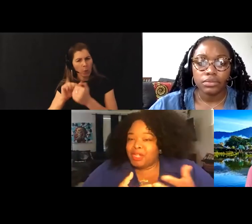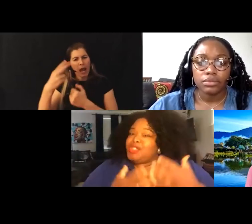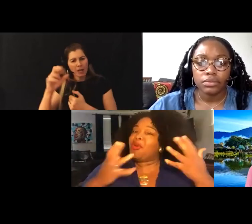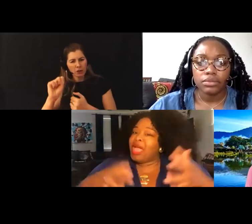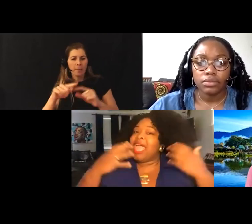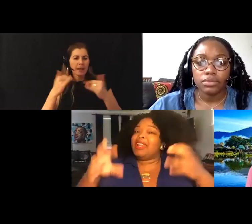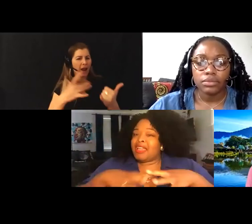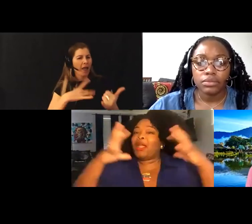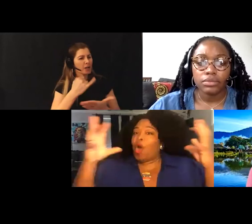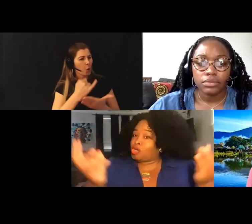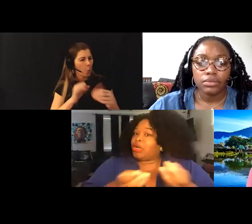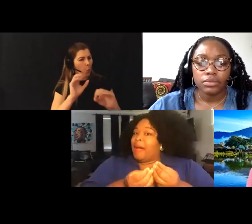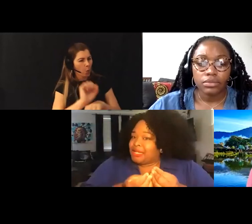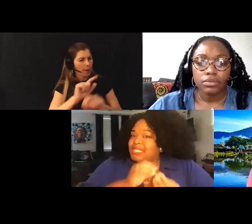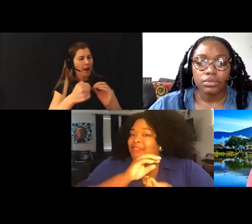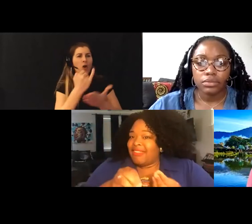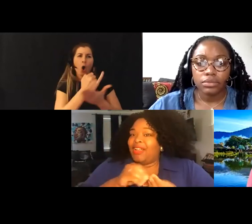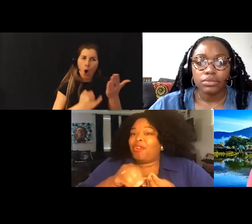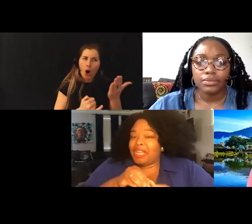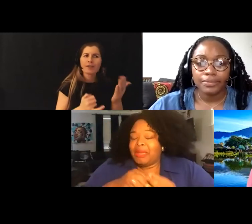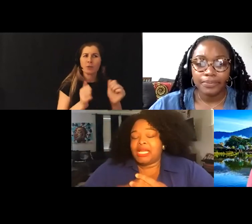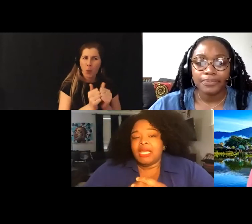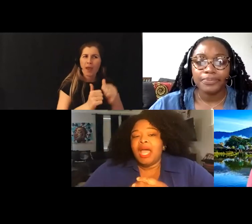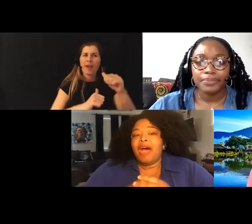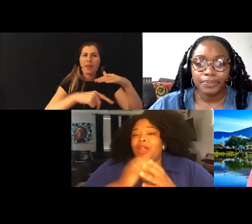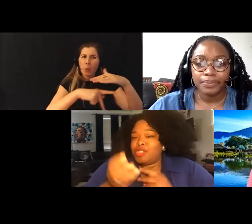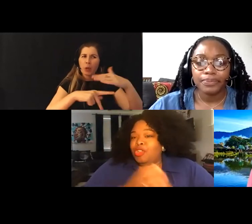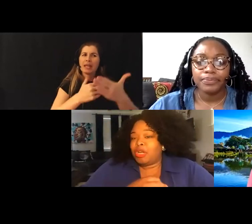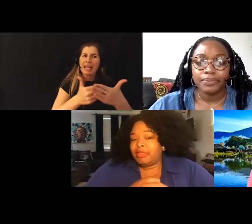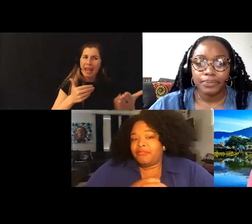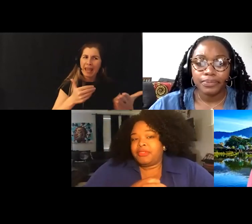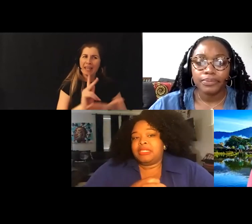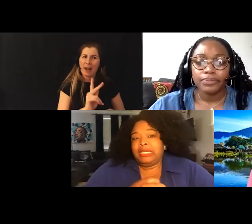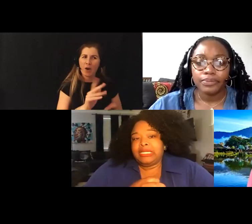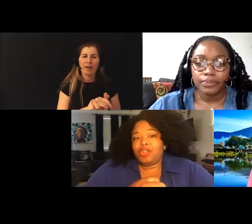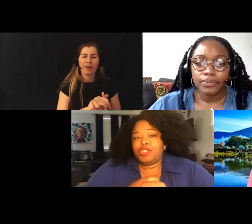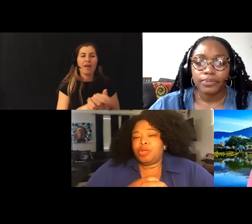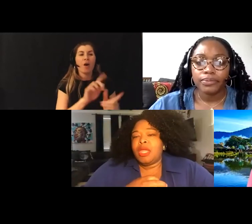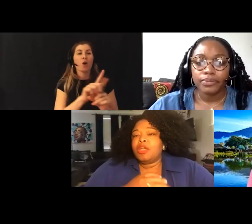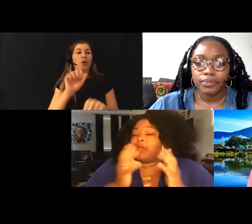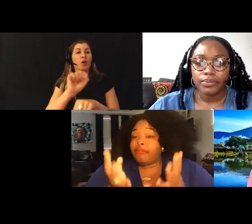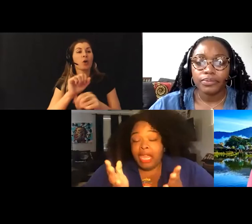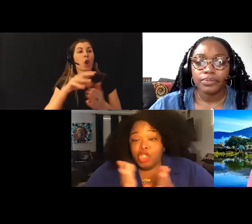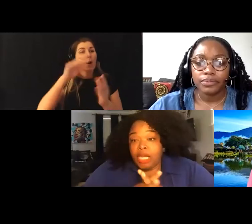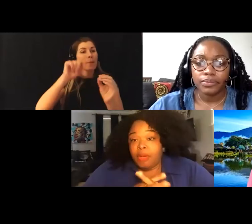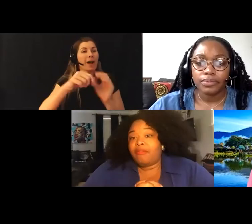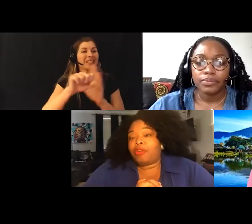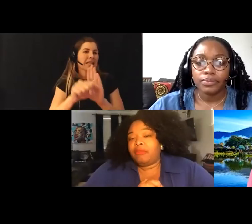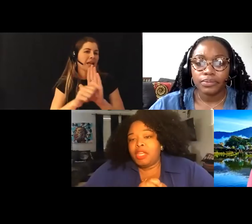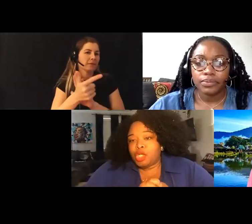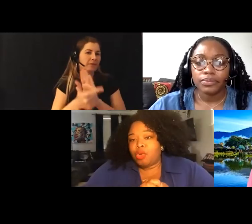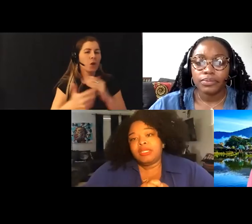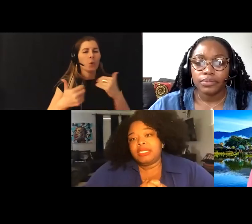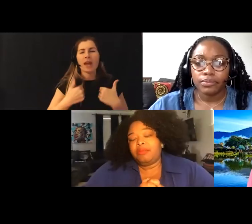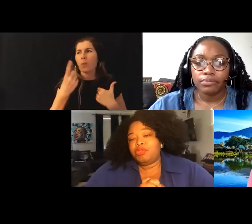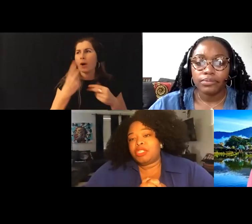with P-2 and get my cultural competence around that grade band. And also learn about the state standards. So creative aging, we have a creative